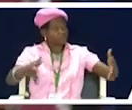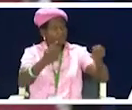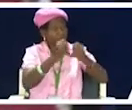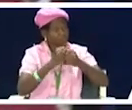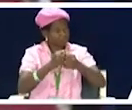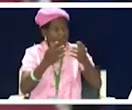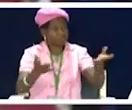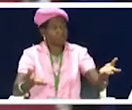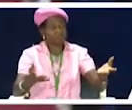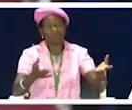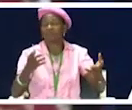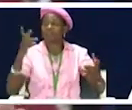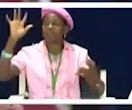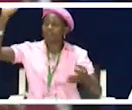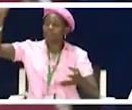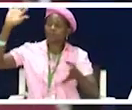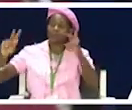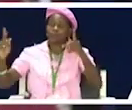They are your people.